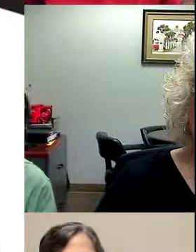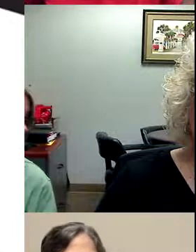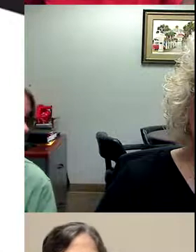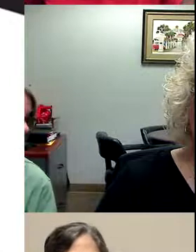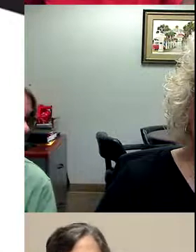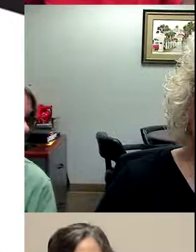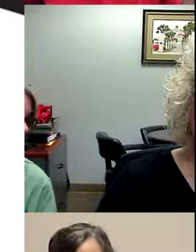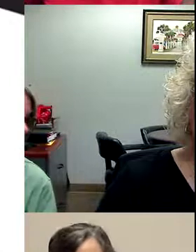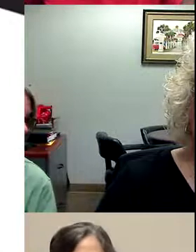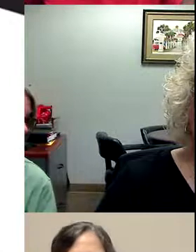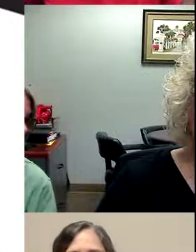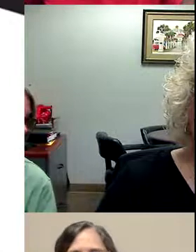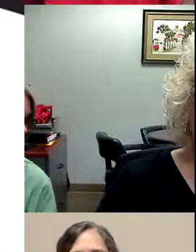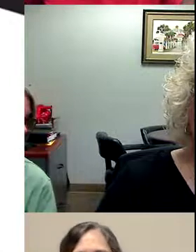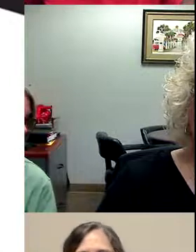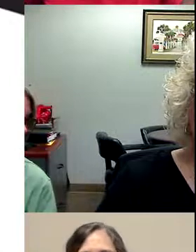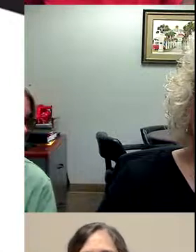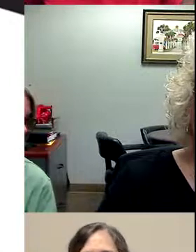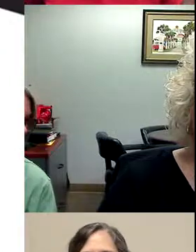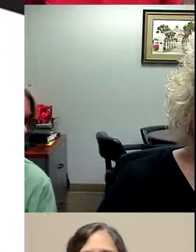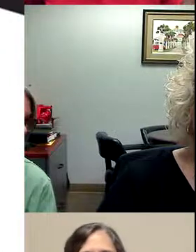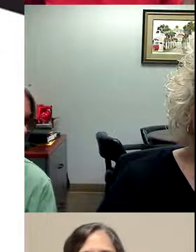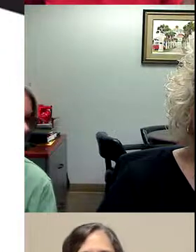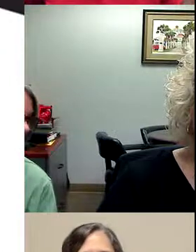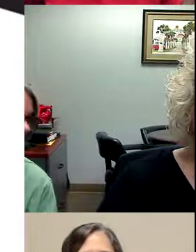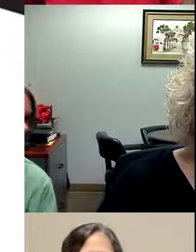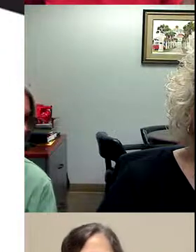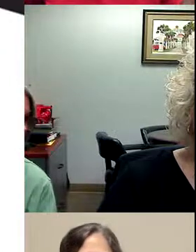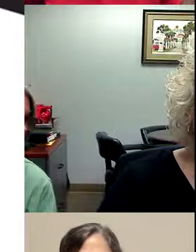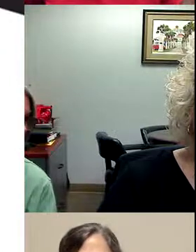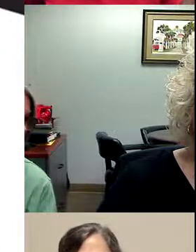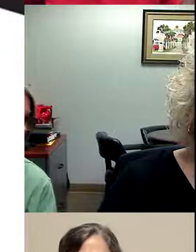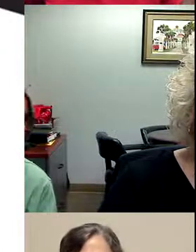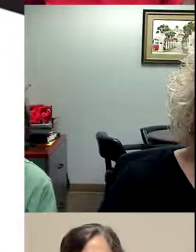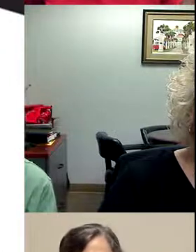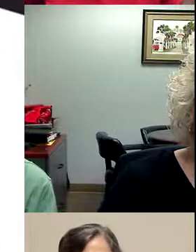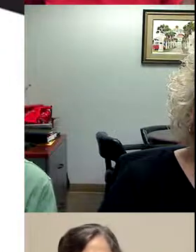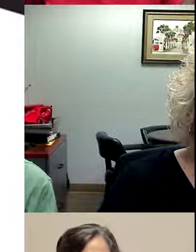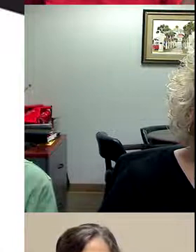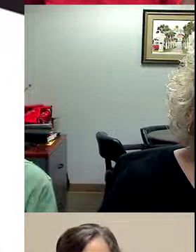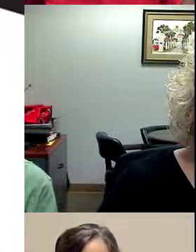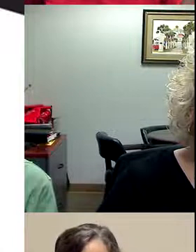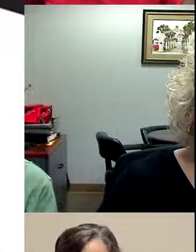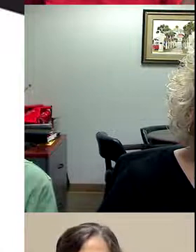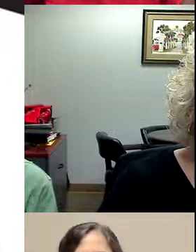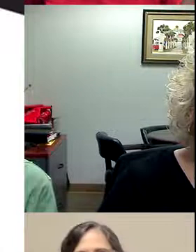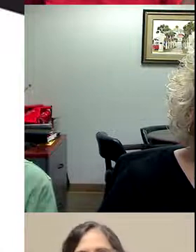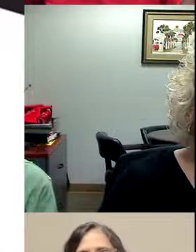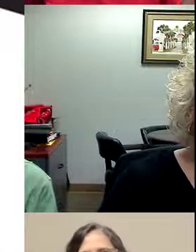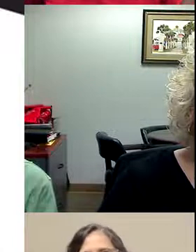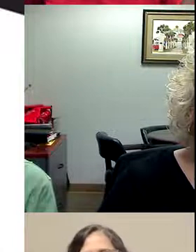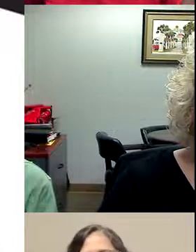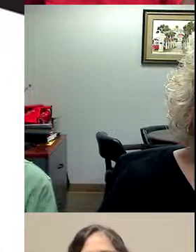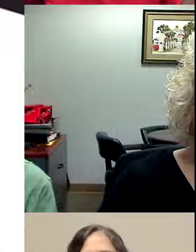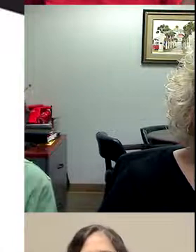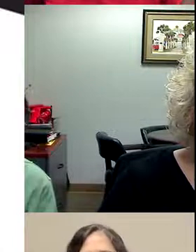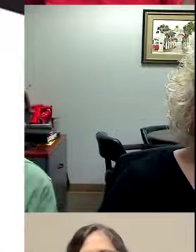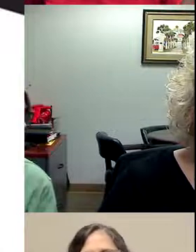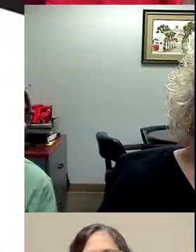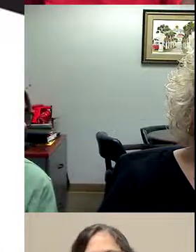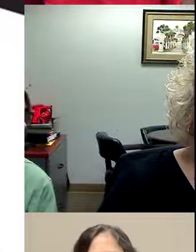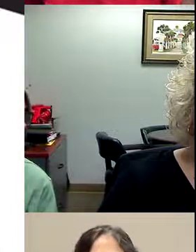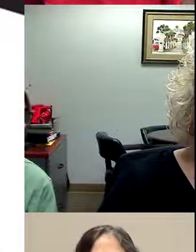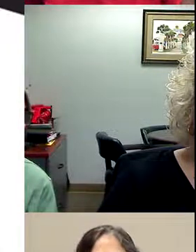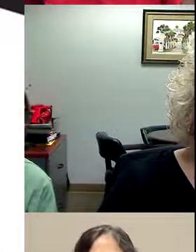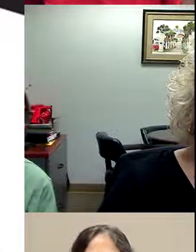State University. Her research interests focus on educator preparation as well as early and adolescent